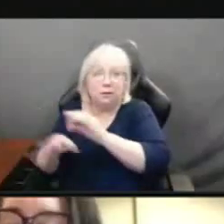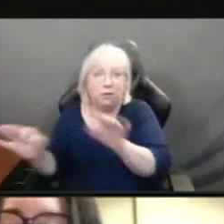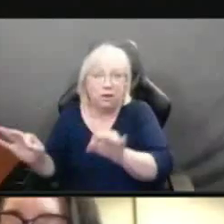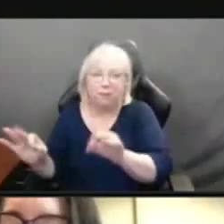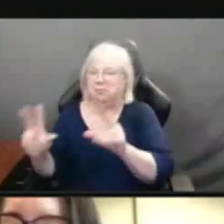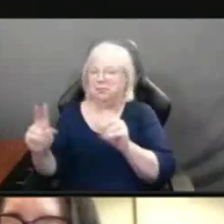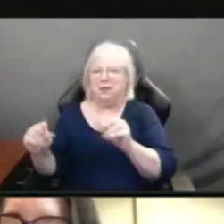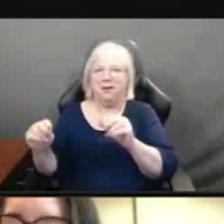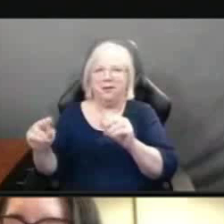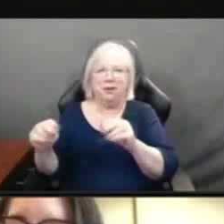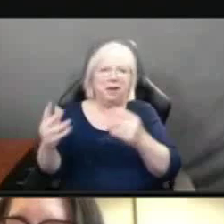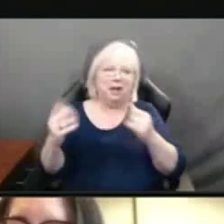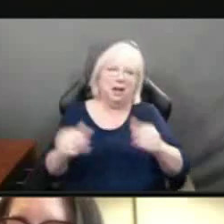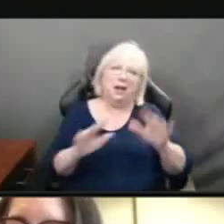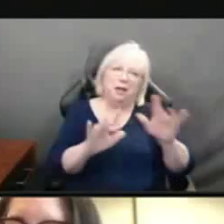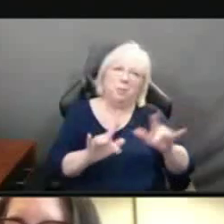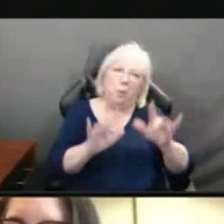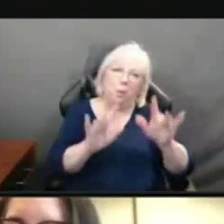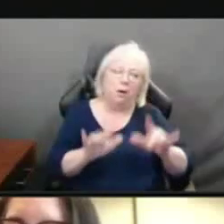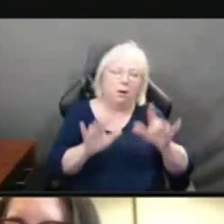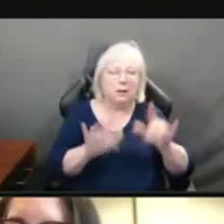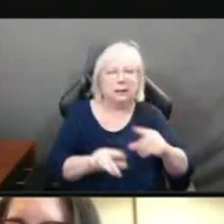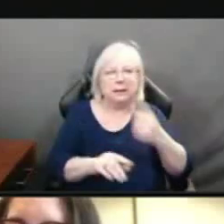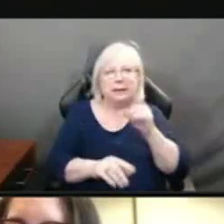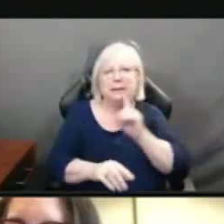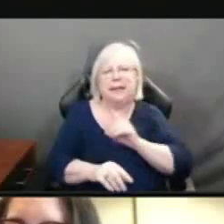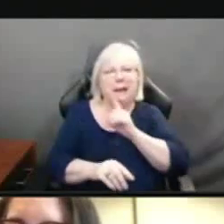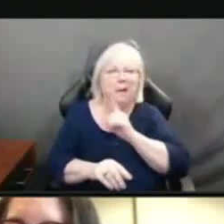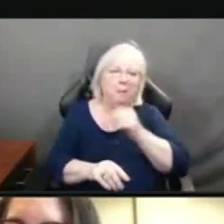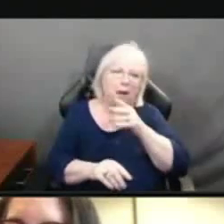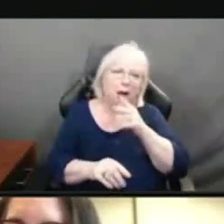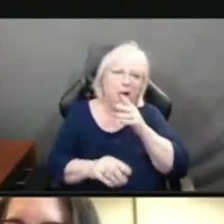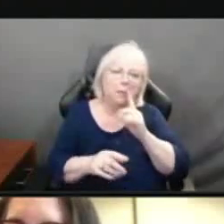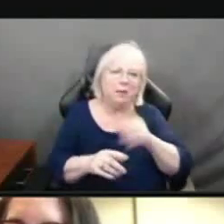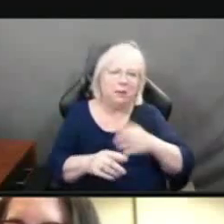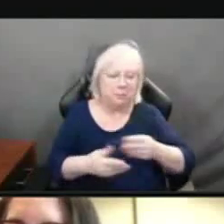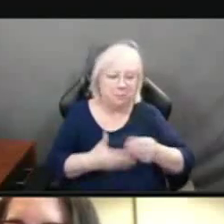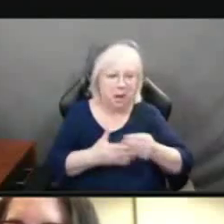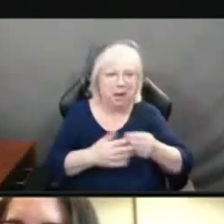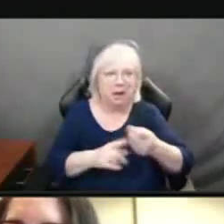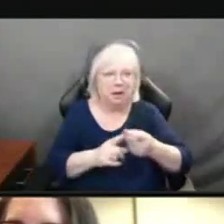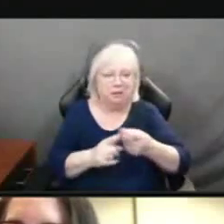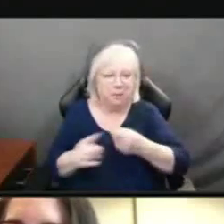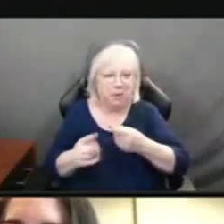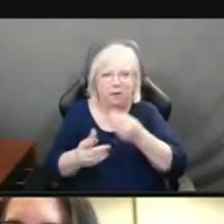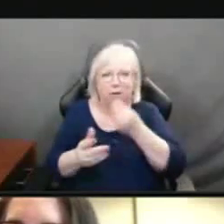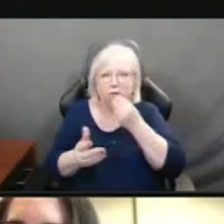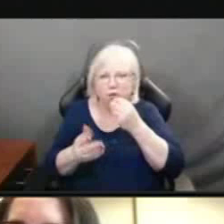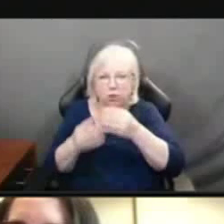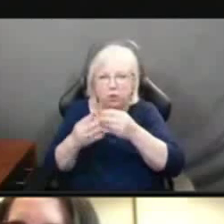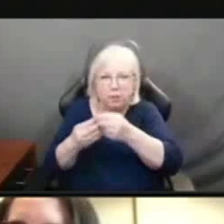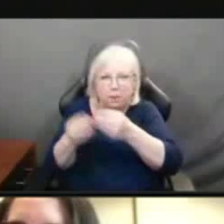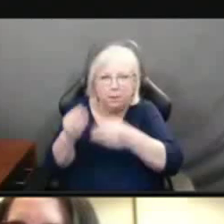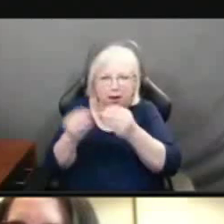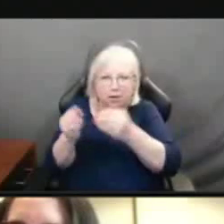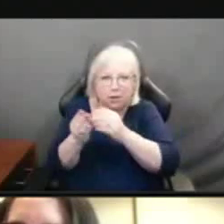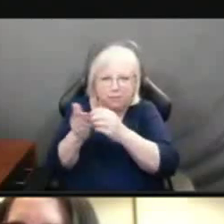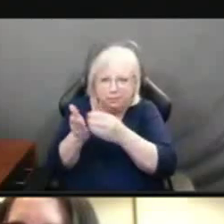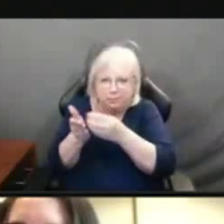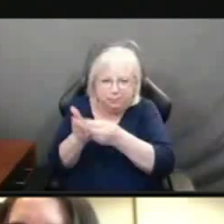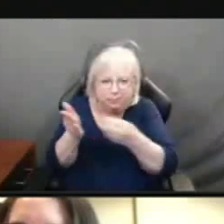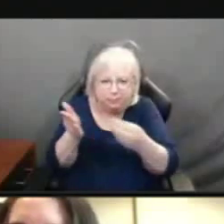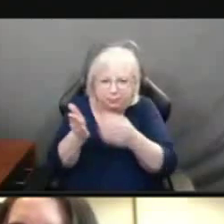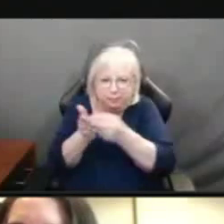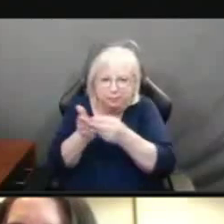these poor single moms are going to be taking money out of their food budgets. This time next